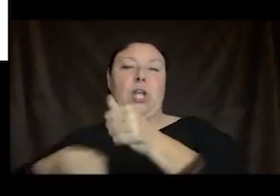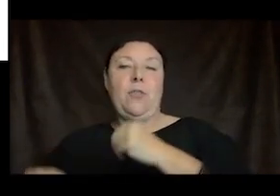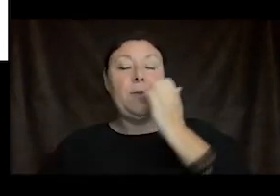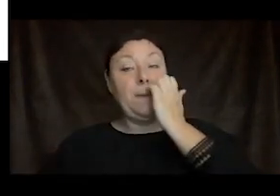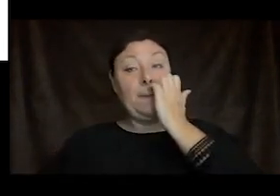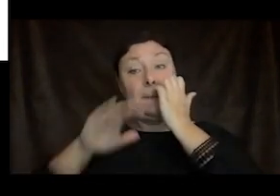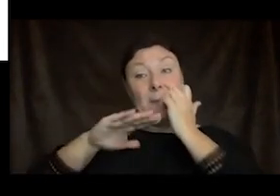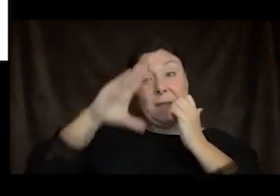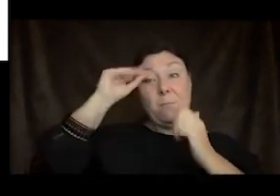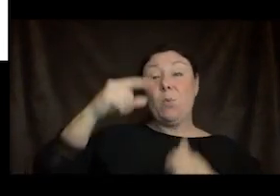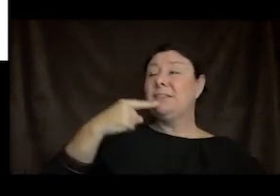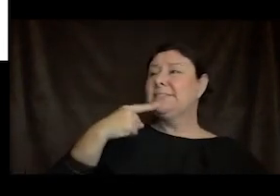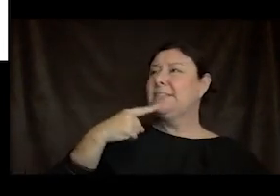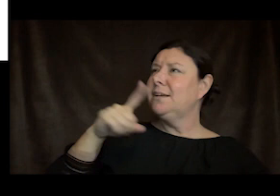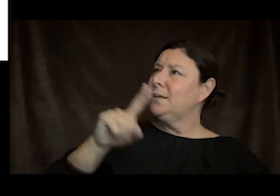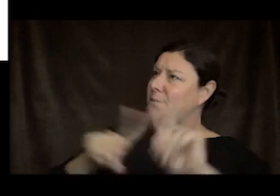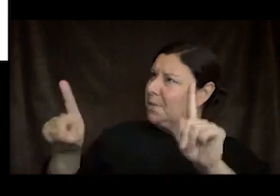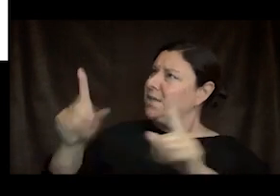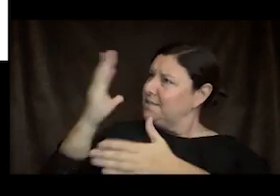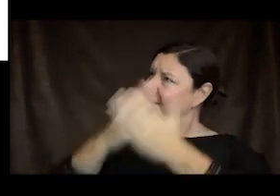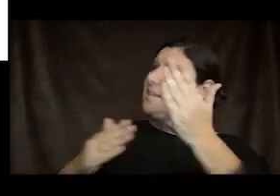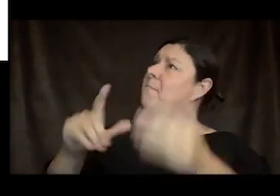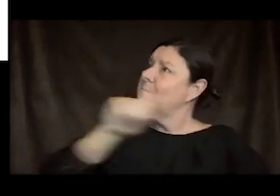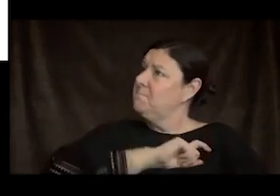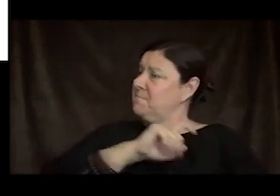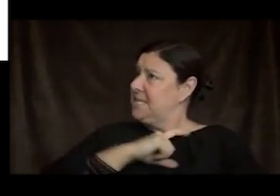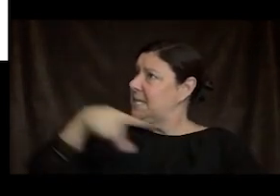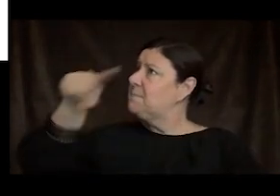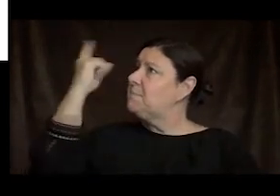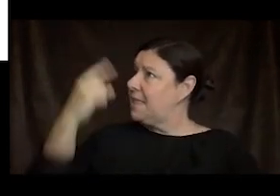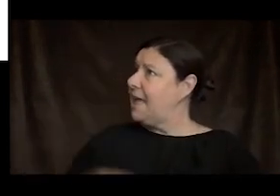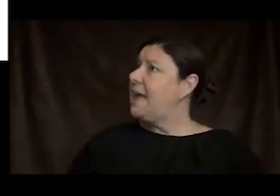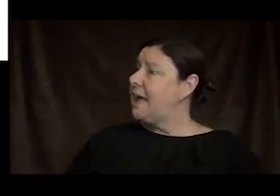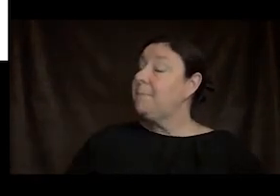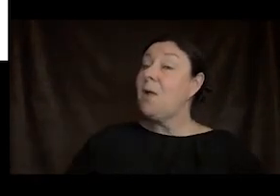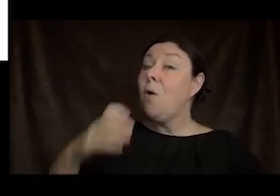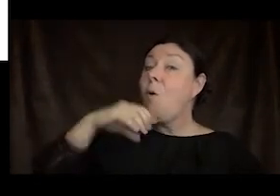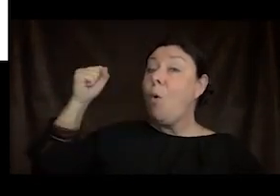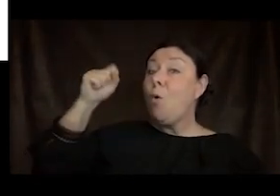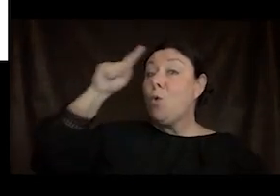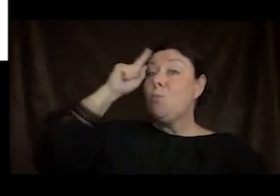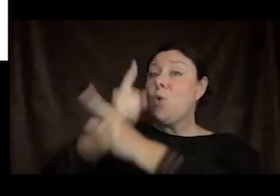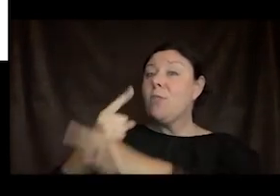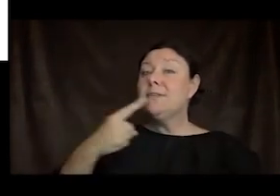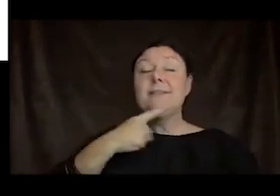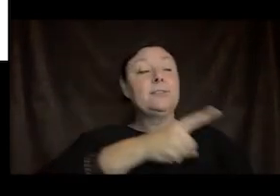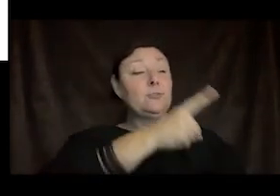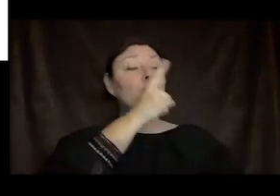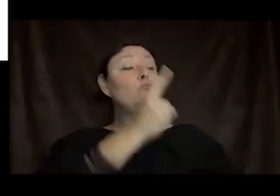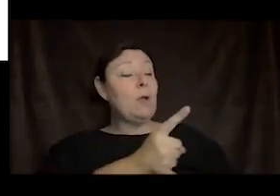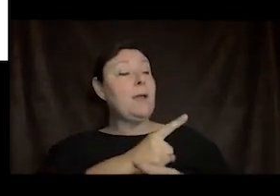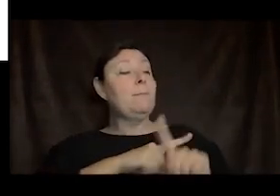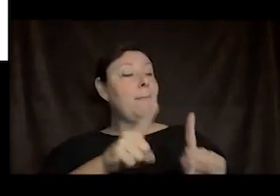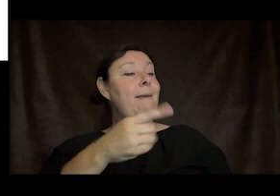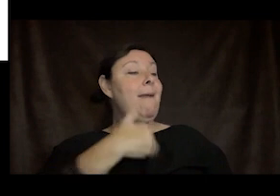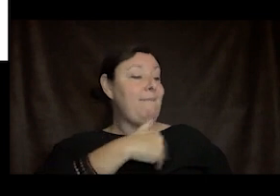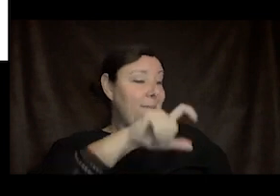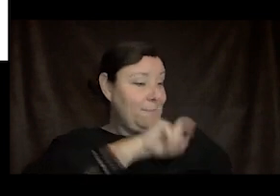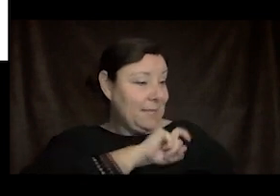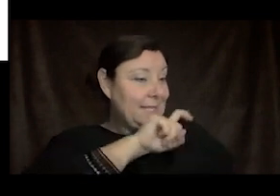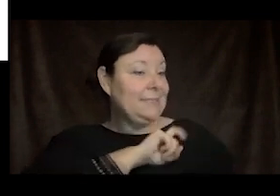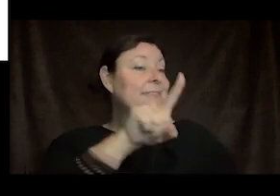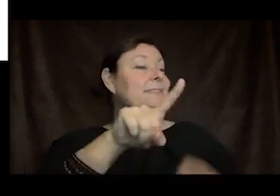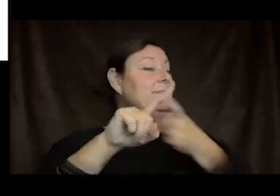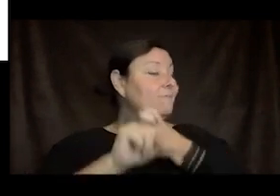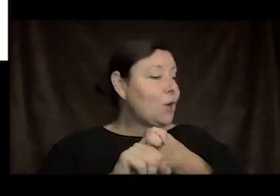older brother Malcolm is there as well. And he says, well, you're right, but they have a police officer who's a friend. There are